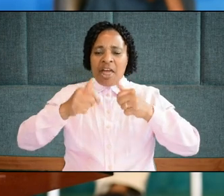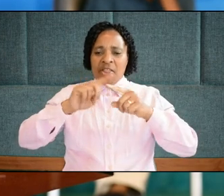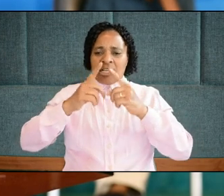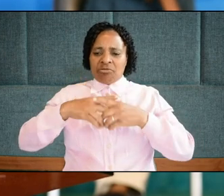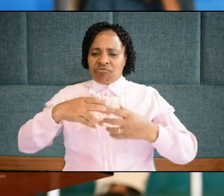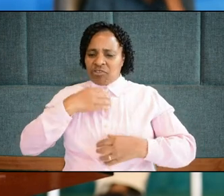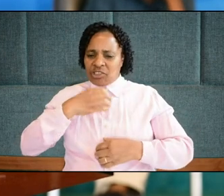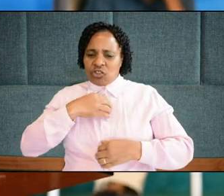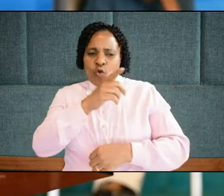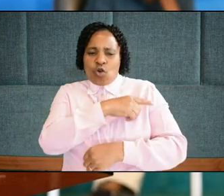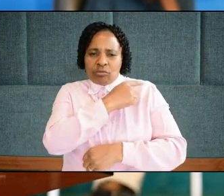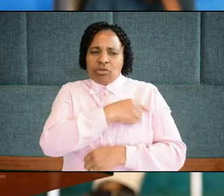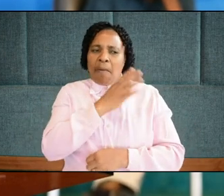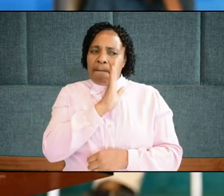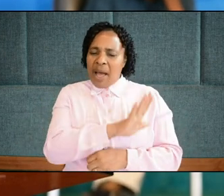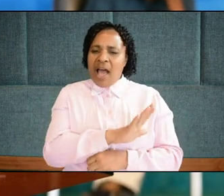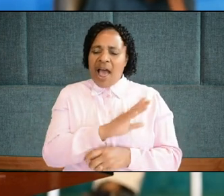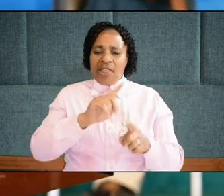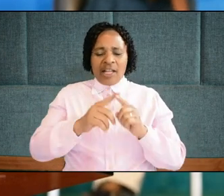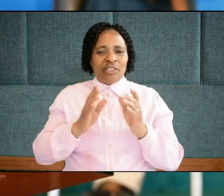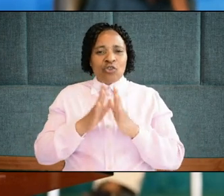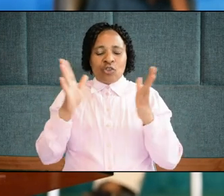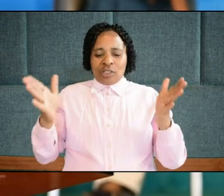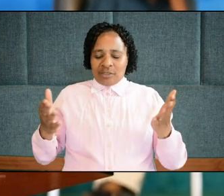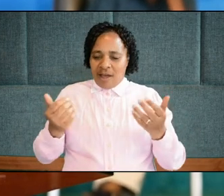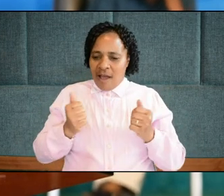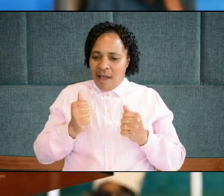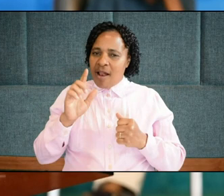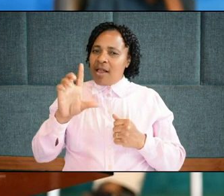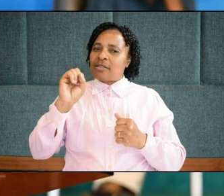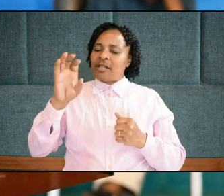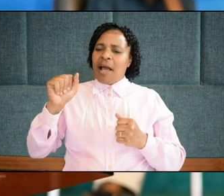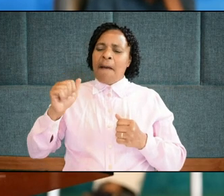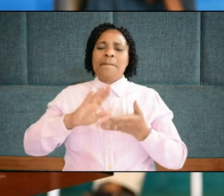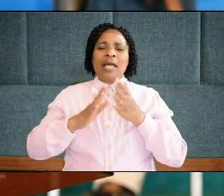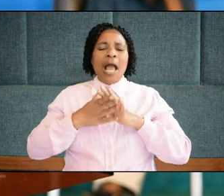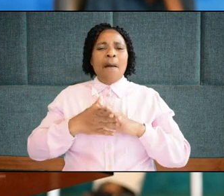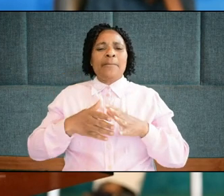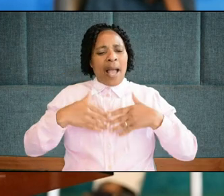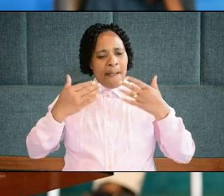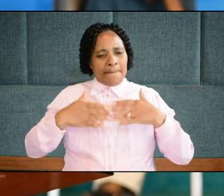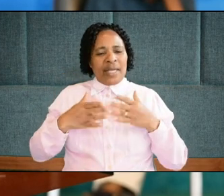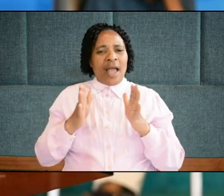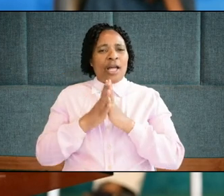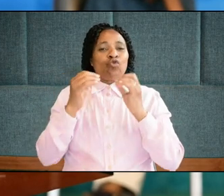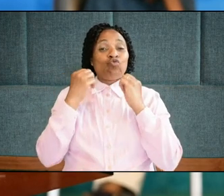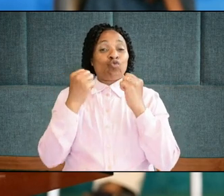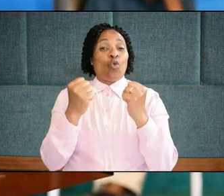hospital. And in general, Alexa seemed a lot more happy and stronger.